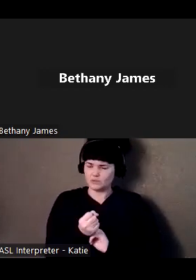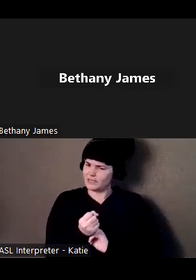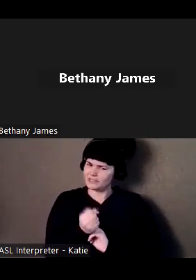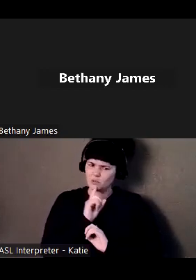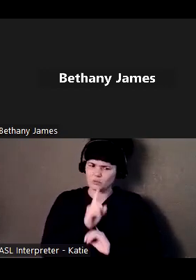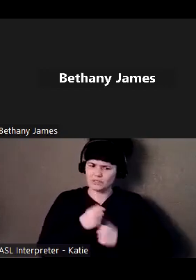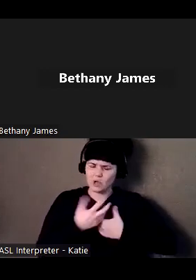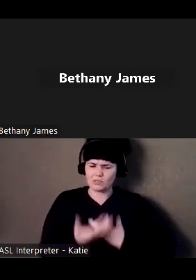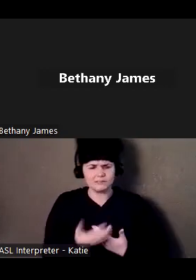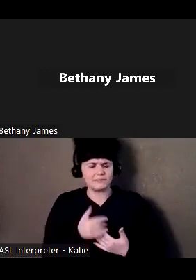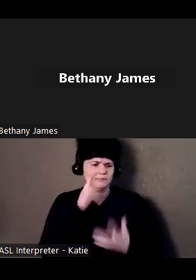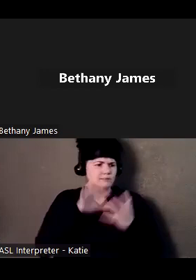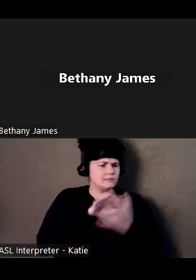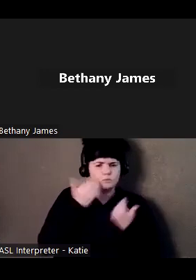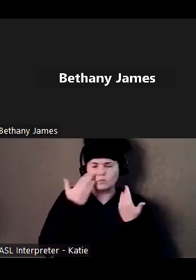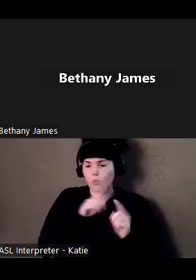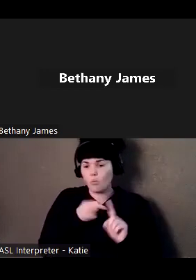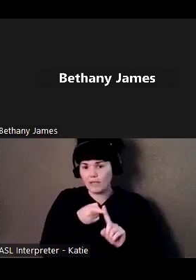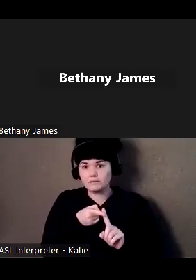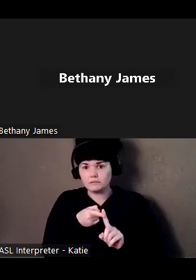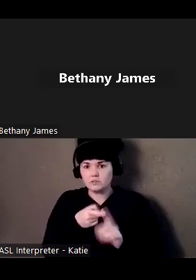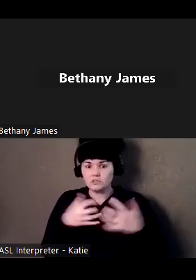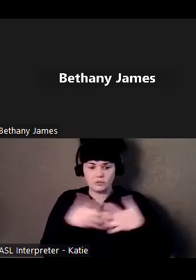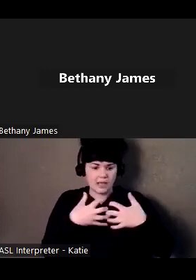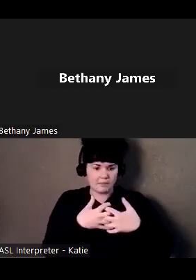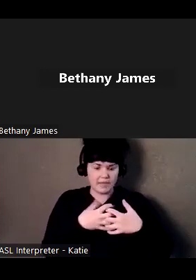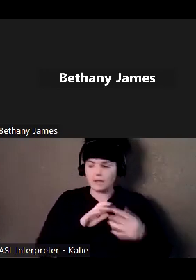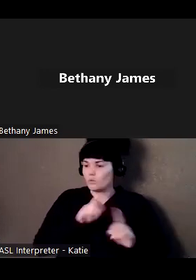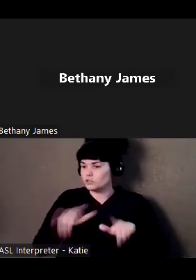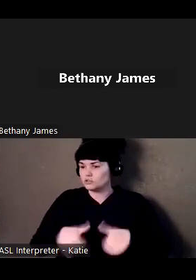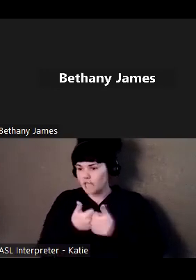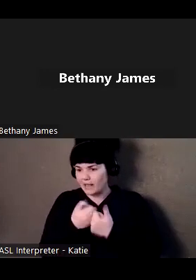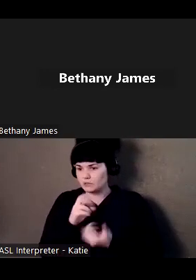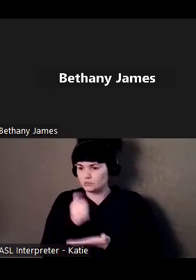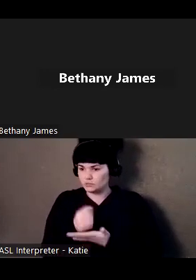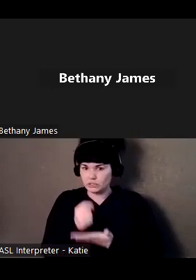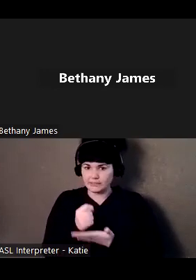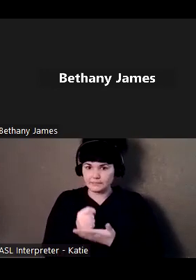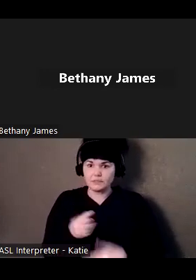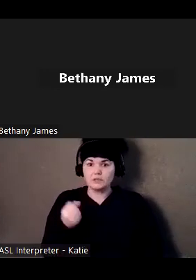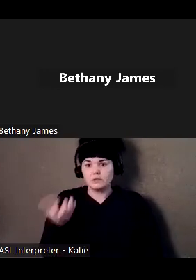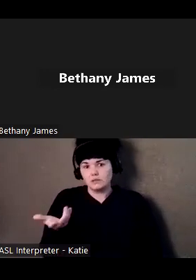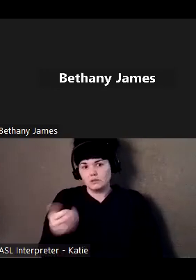when it's better to challenge it or even treat it. I think so,